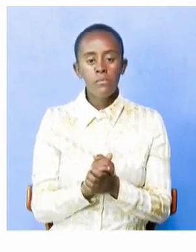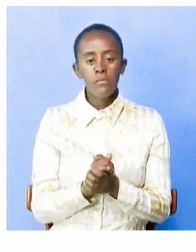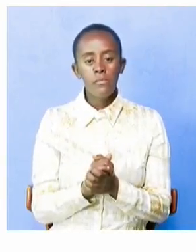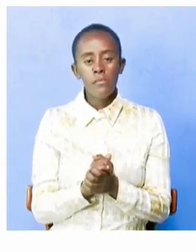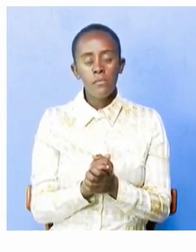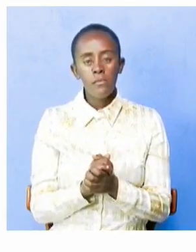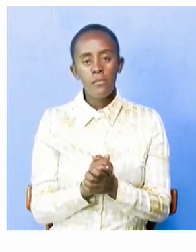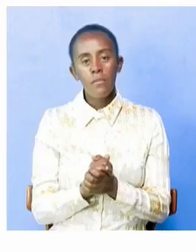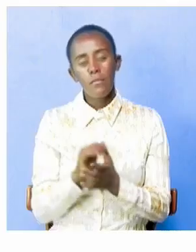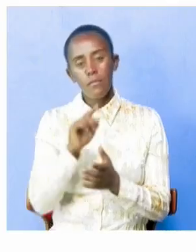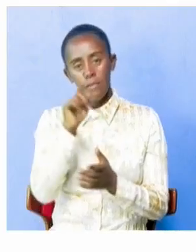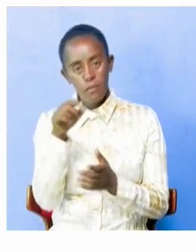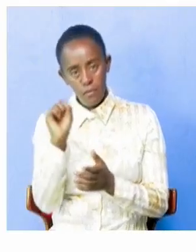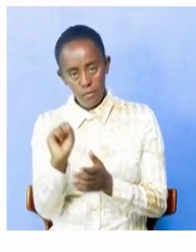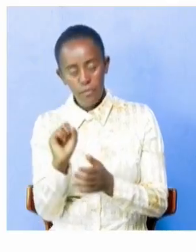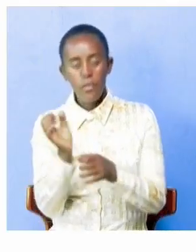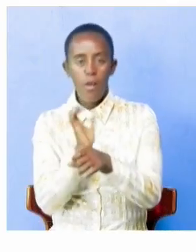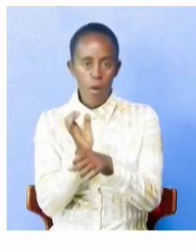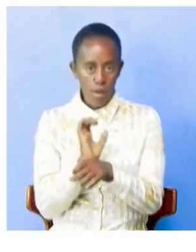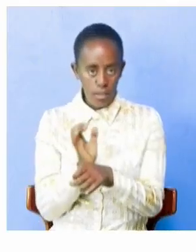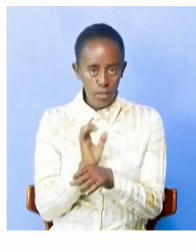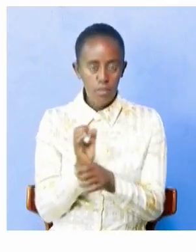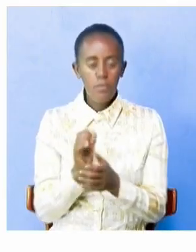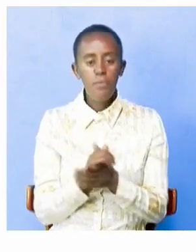apostrophe and then S. The cars,